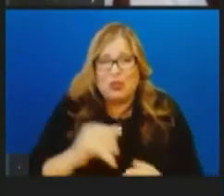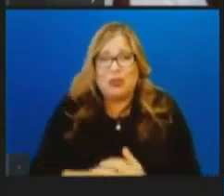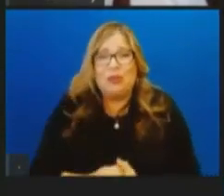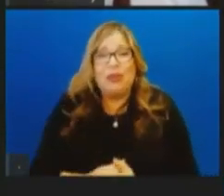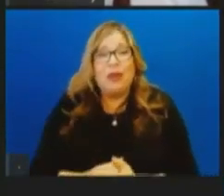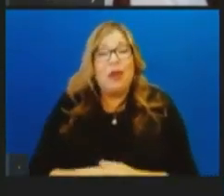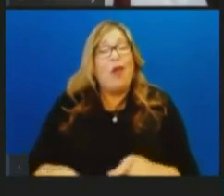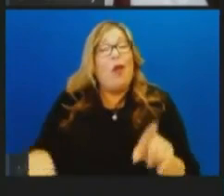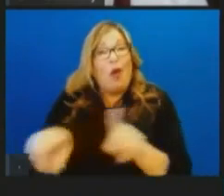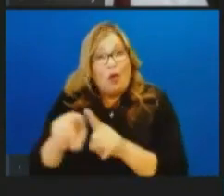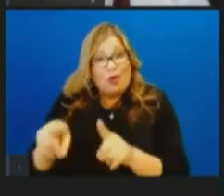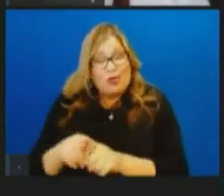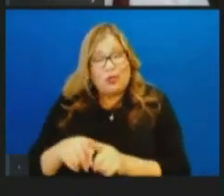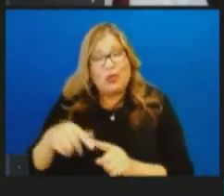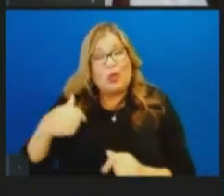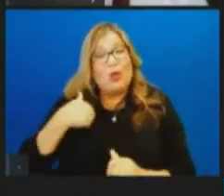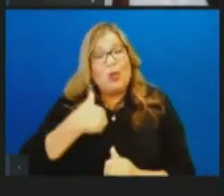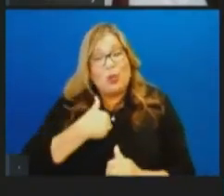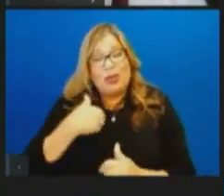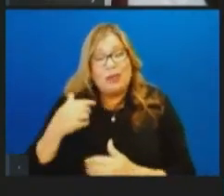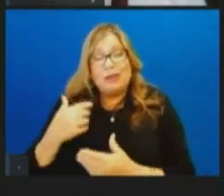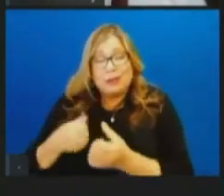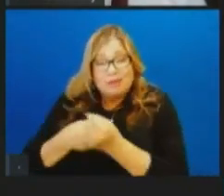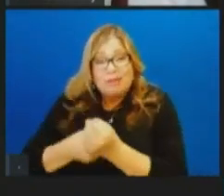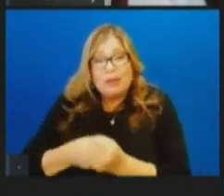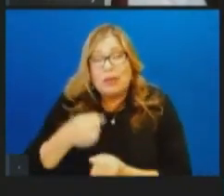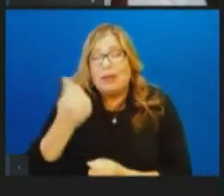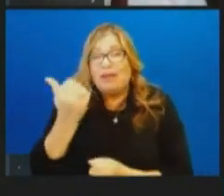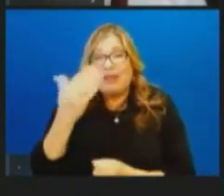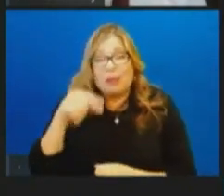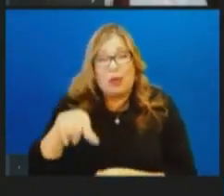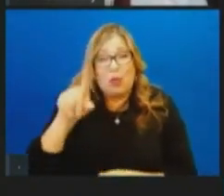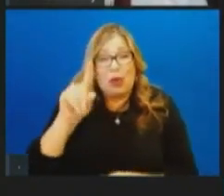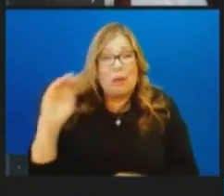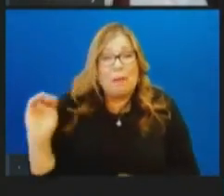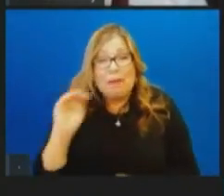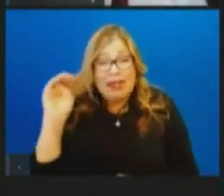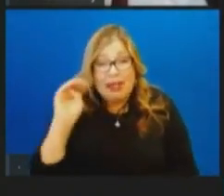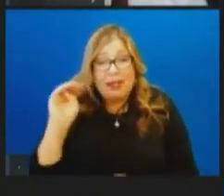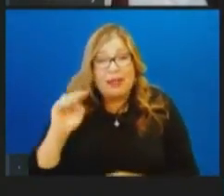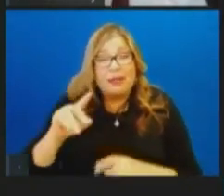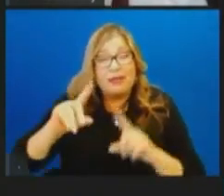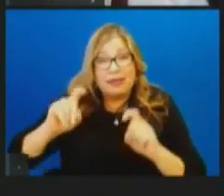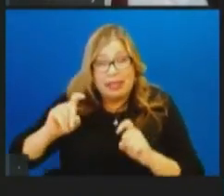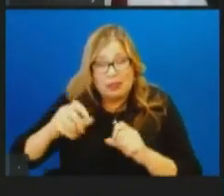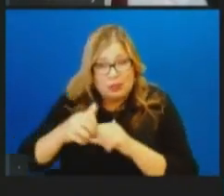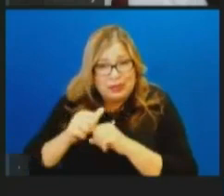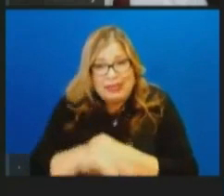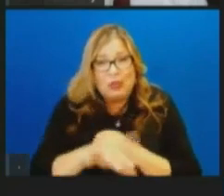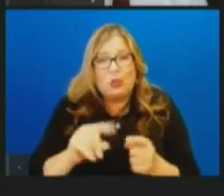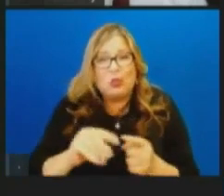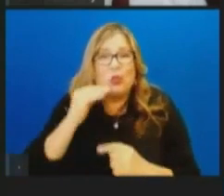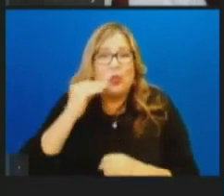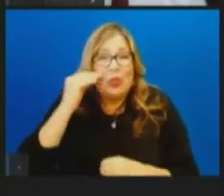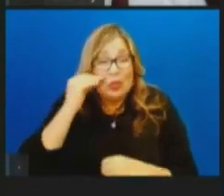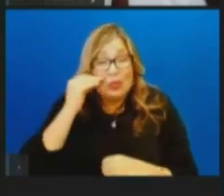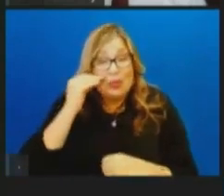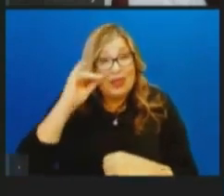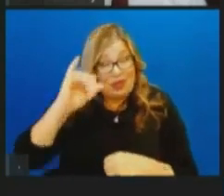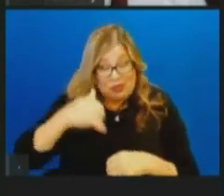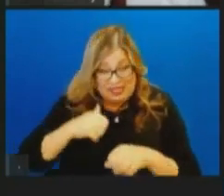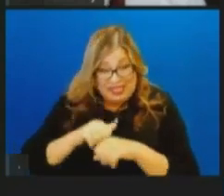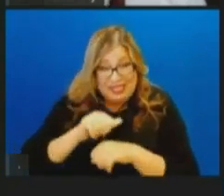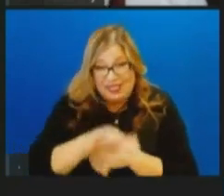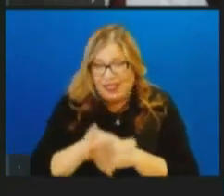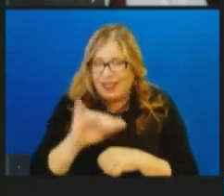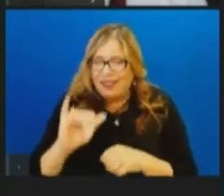tests distributed to schools, many of them, the vast majority, just since the middle of December when Omicron began to rear